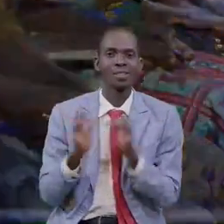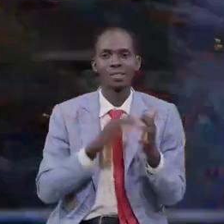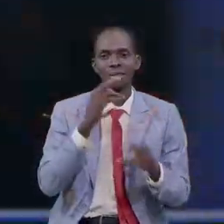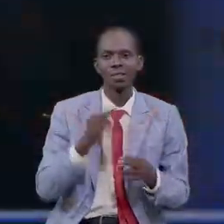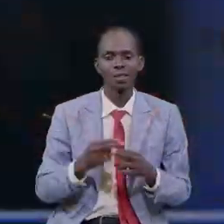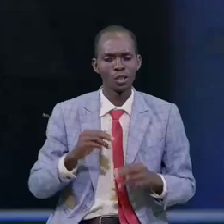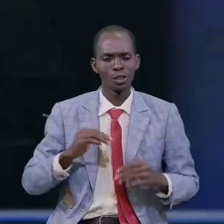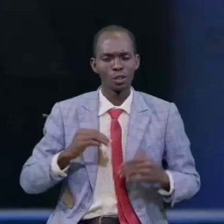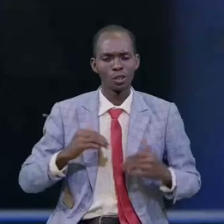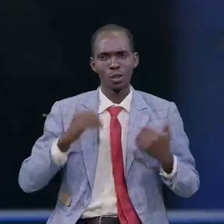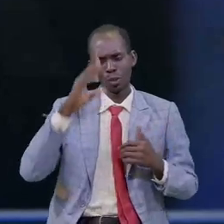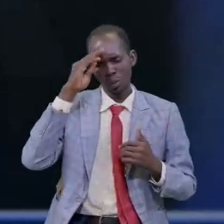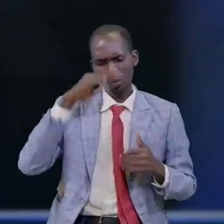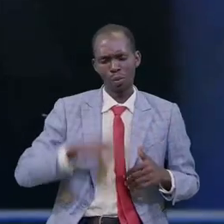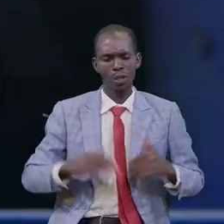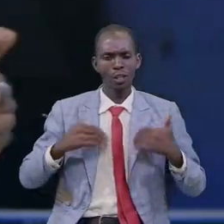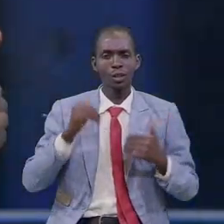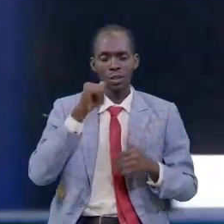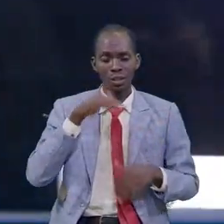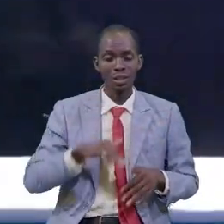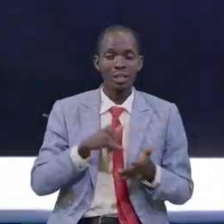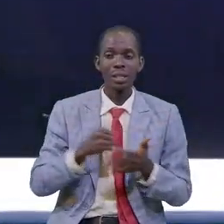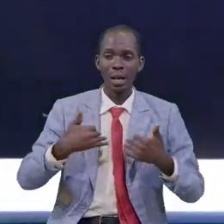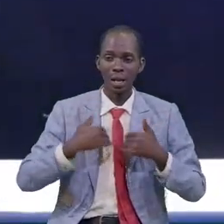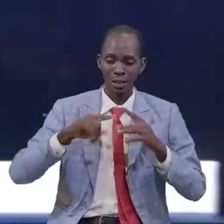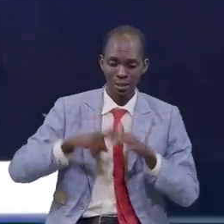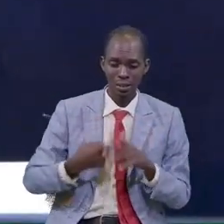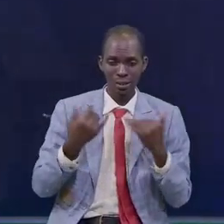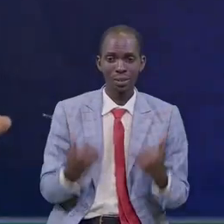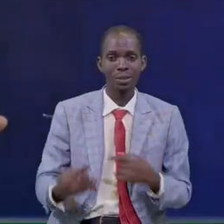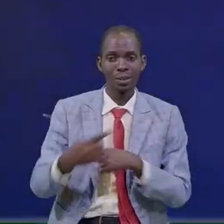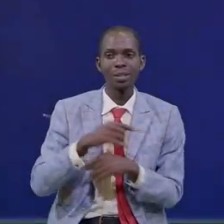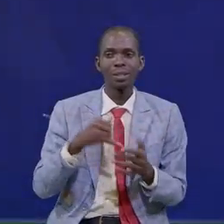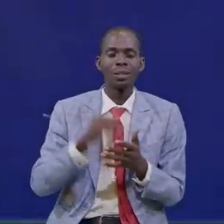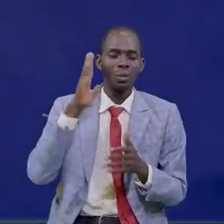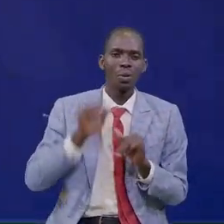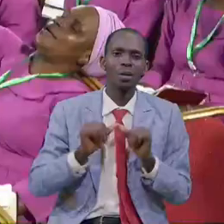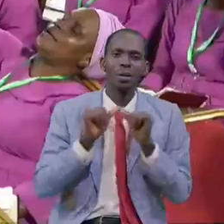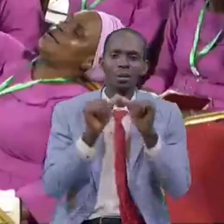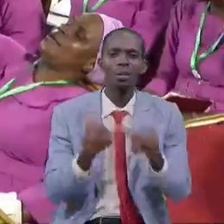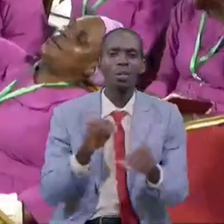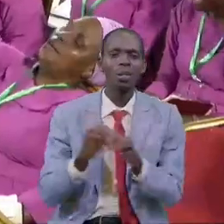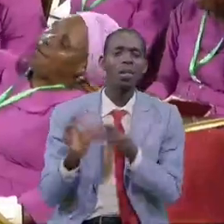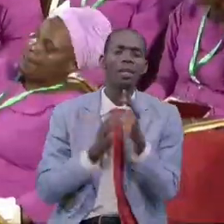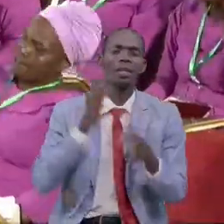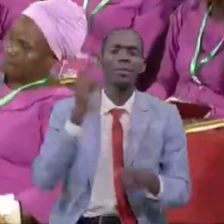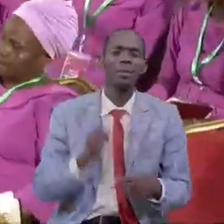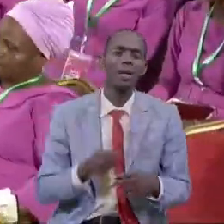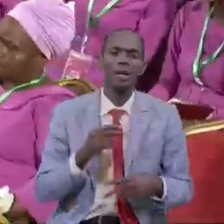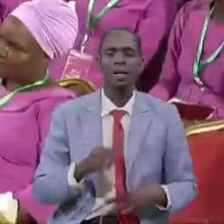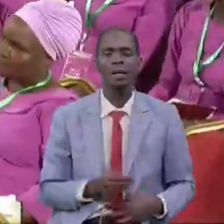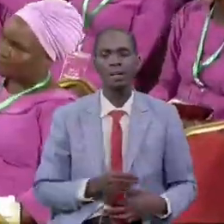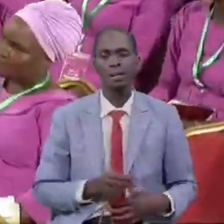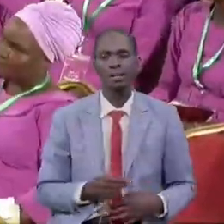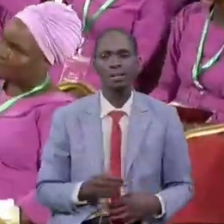girl, it has started today. It will continue in Jesus' name. Au nom de Jésus-Christ.